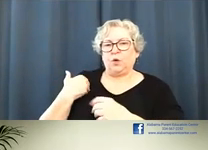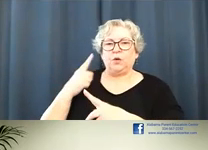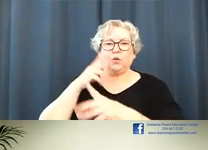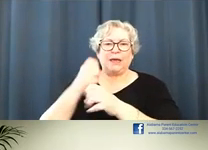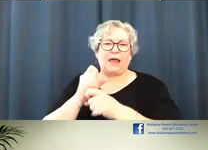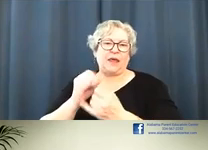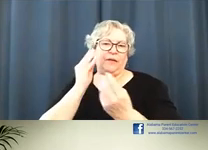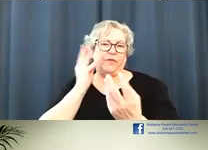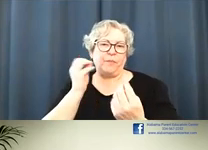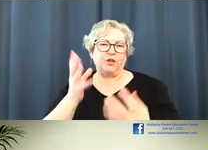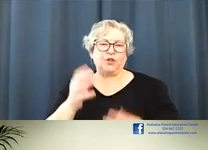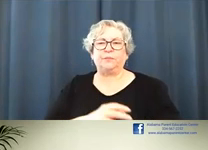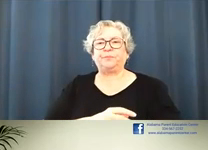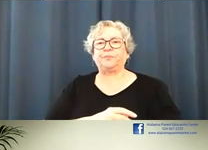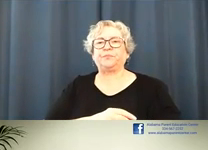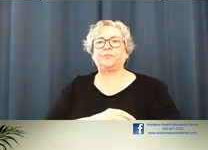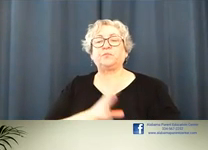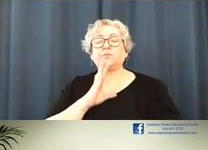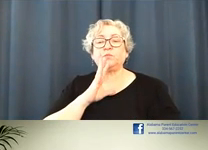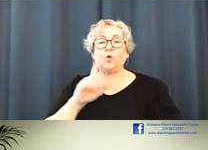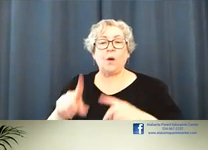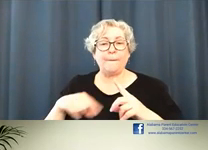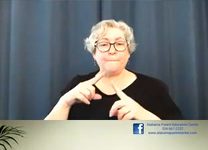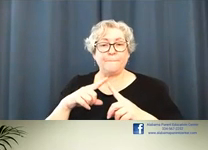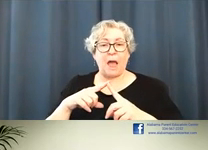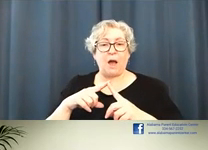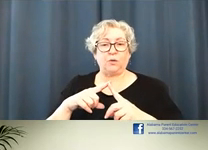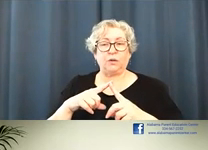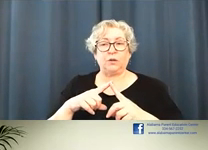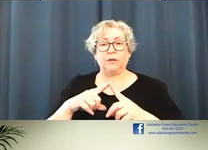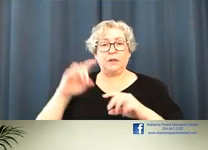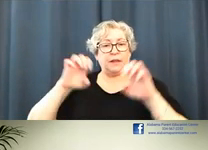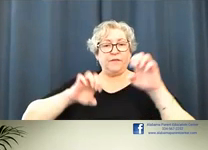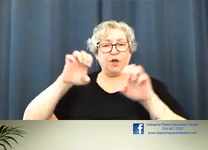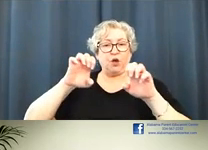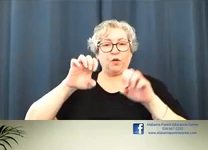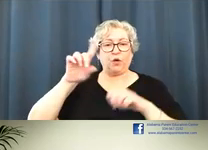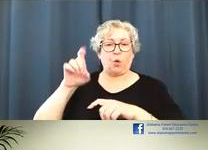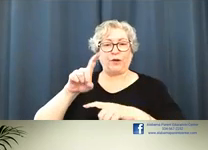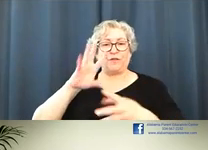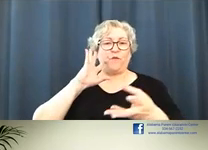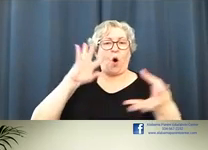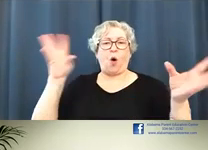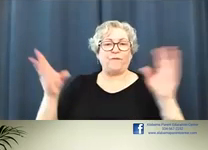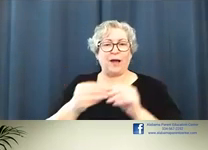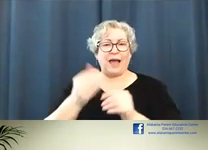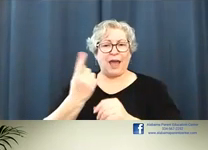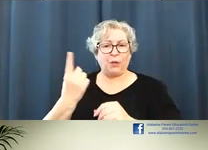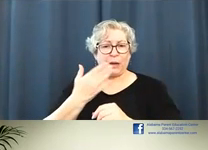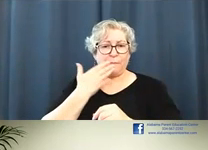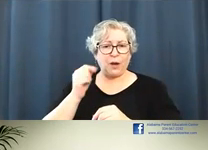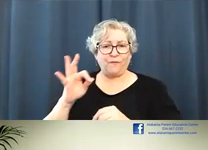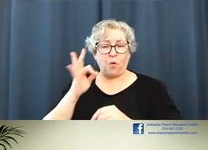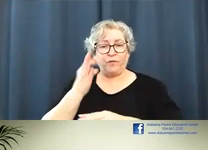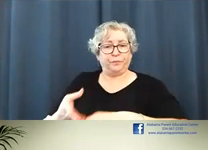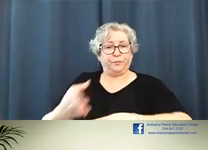services. When we talk about our evaluation question overall, is anyone better off as a result